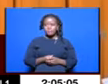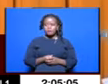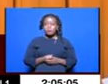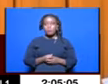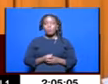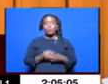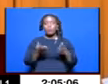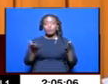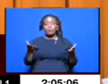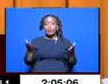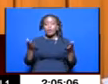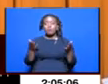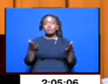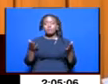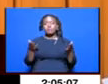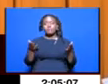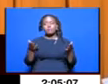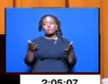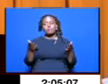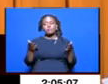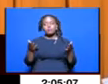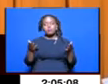Now, coming back to,